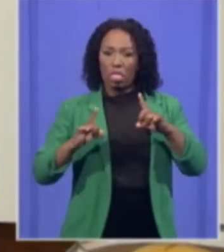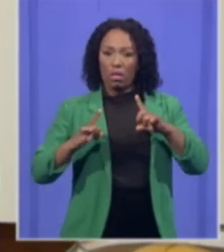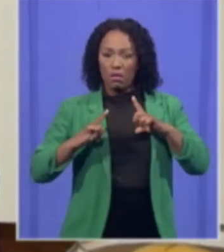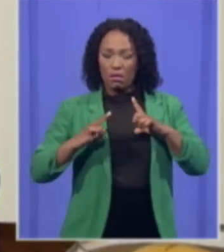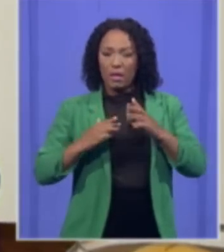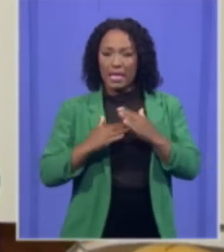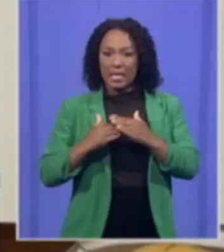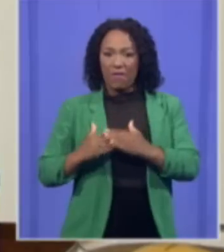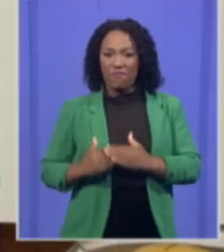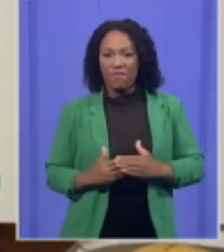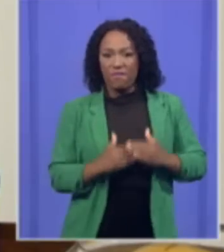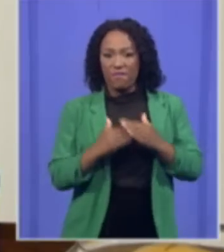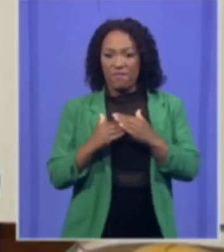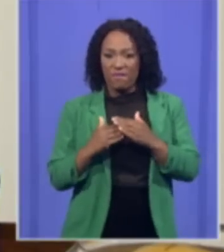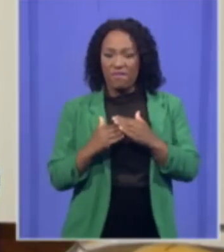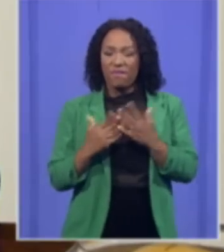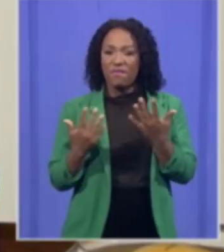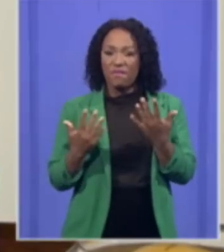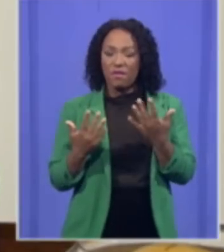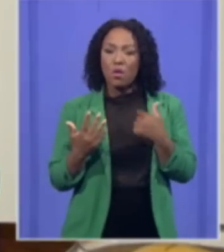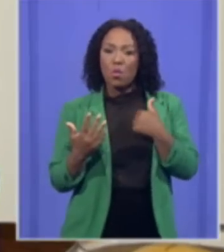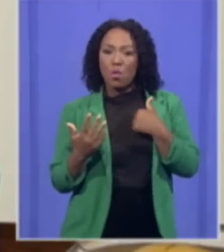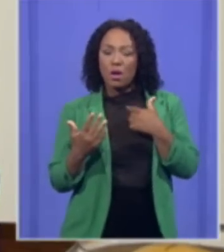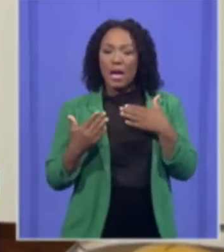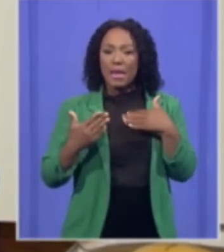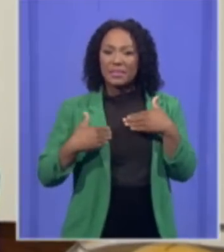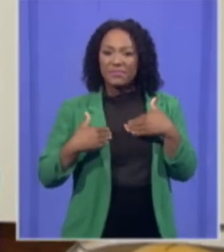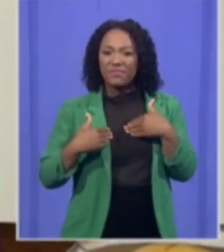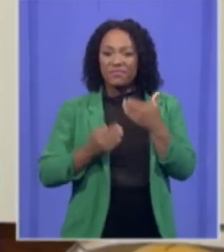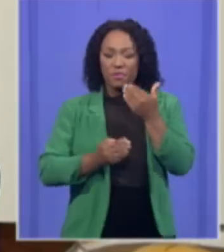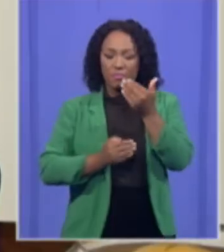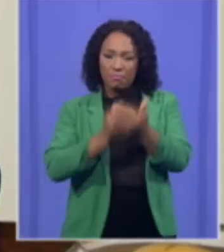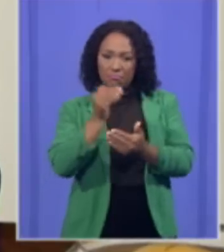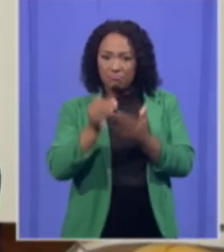and we wrote it into our own administrative procedures.